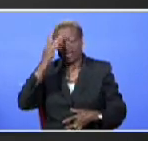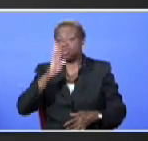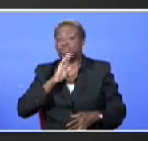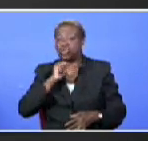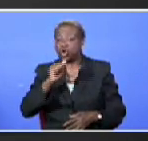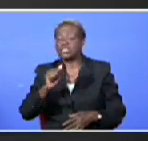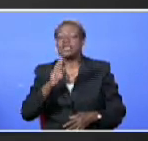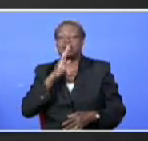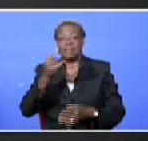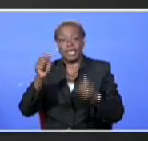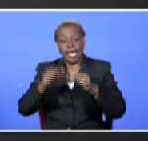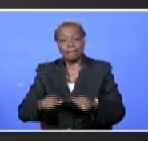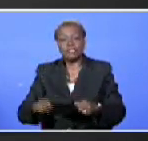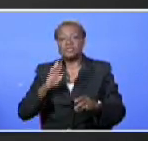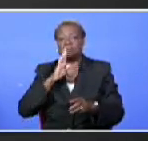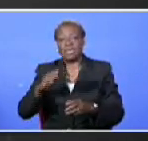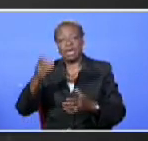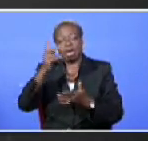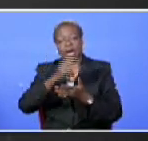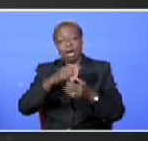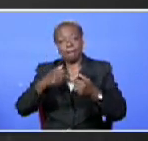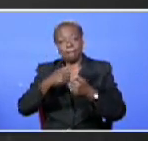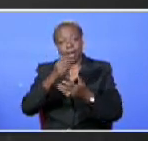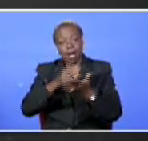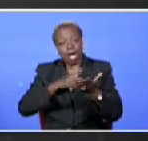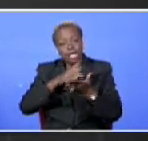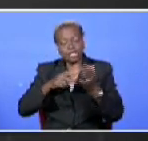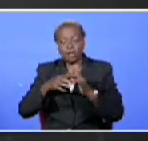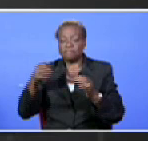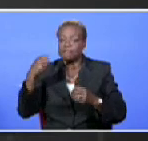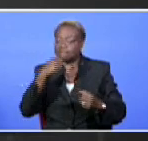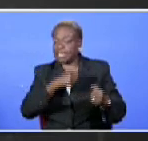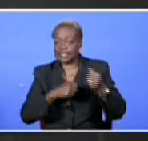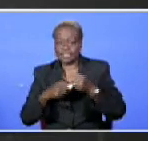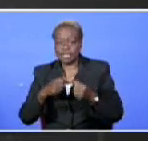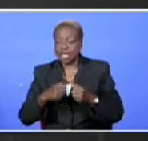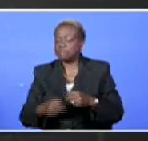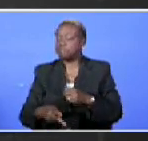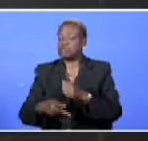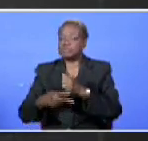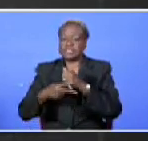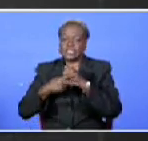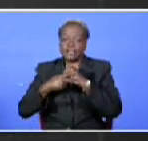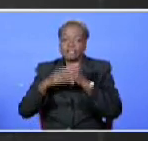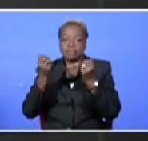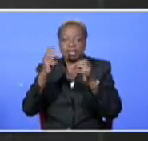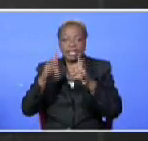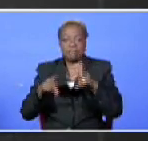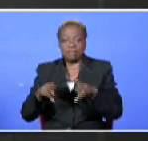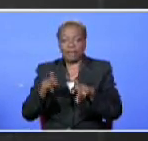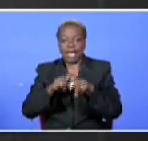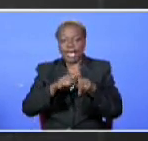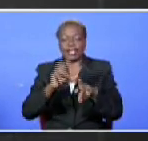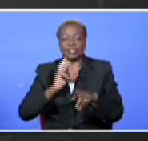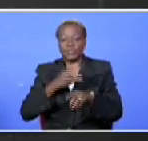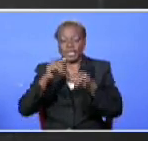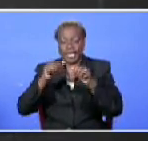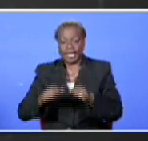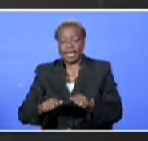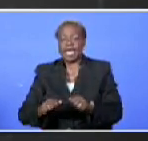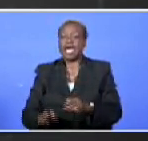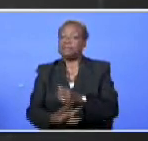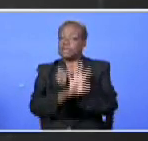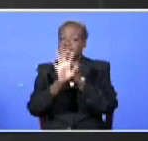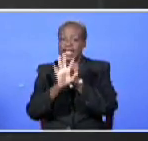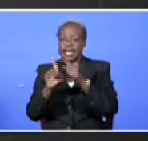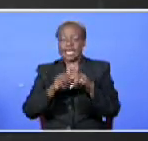the fight. So we're just trying to conserve and preserve as many people as we can, and also the protective equipment that we can. So